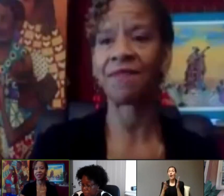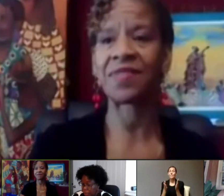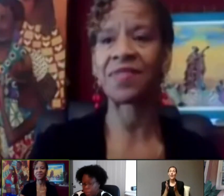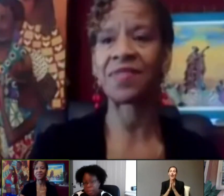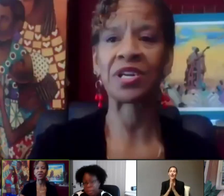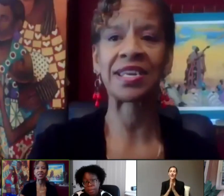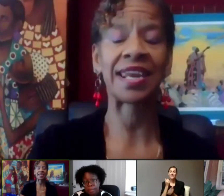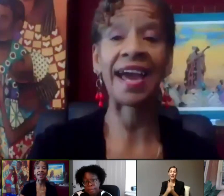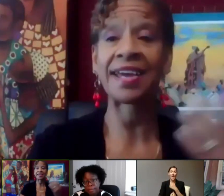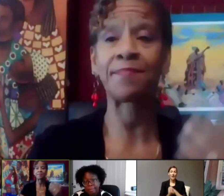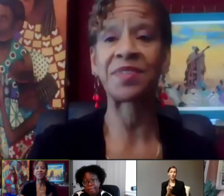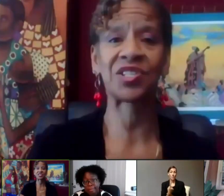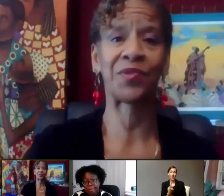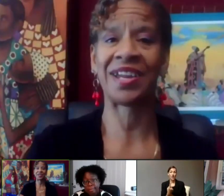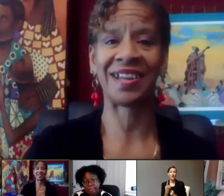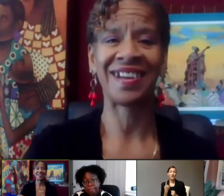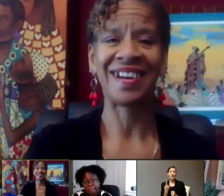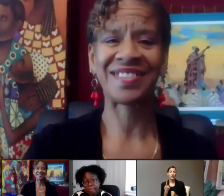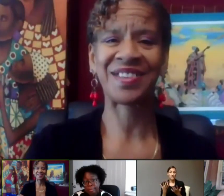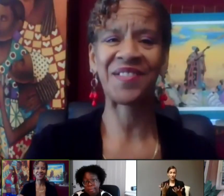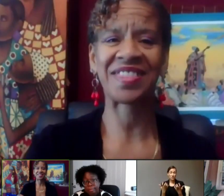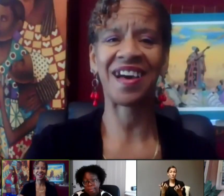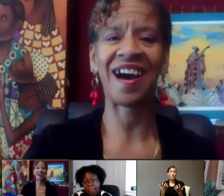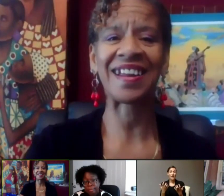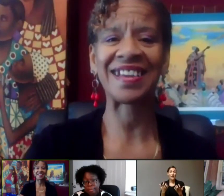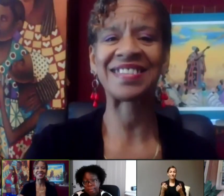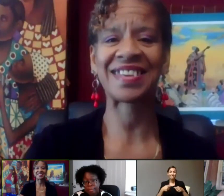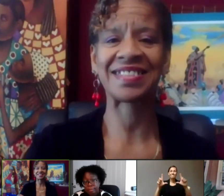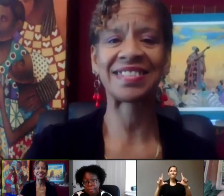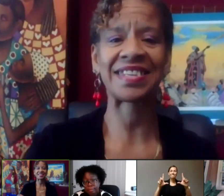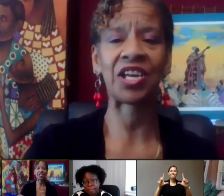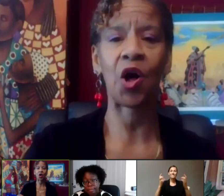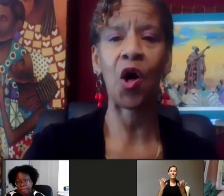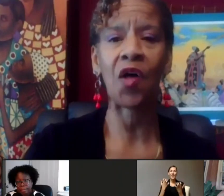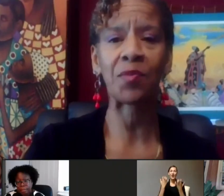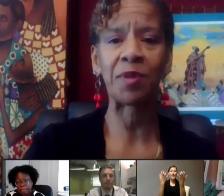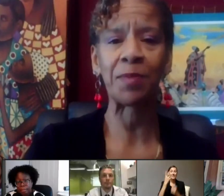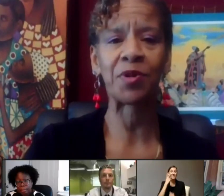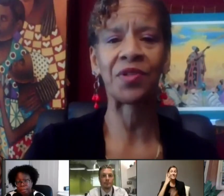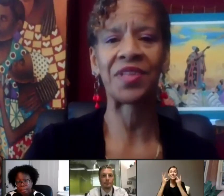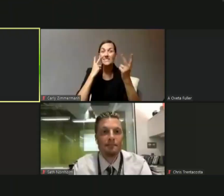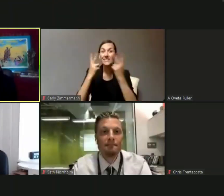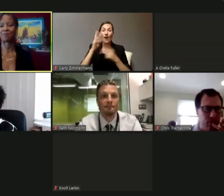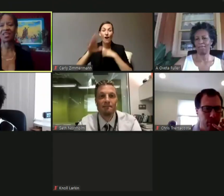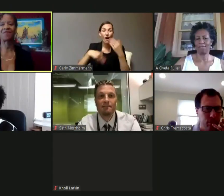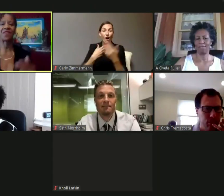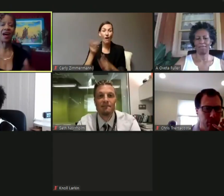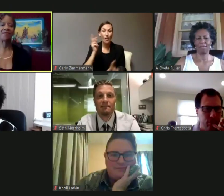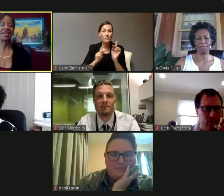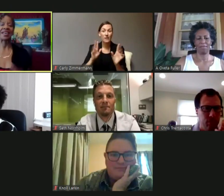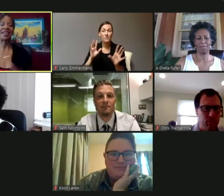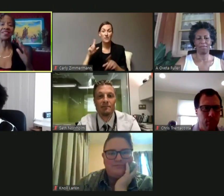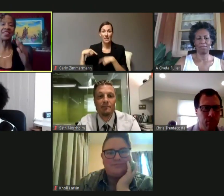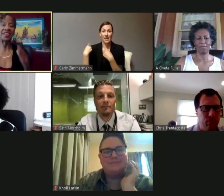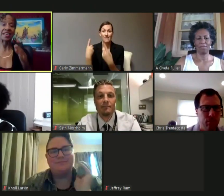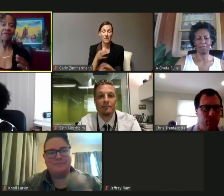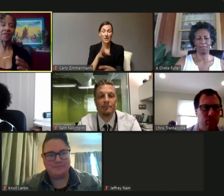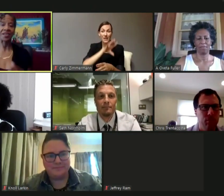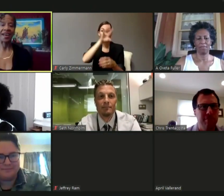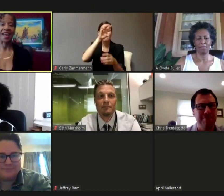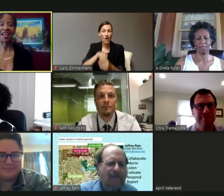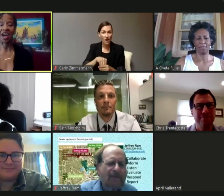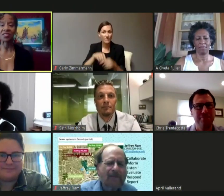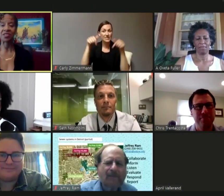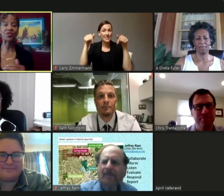everyone if they would light up the screen so that the audience can see all the people that have been involved in this